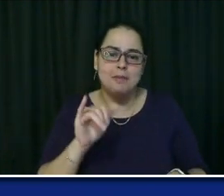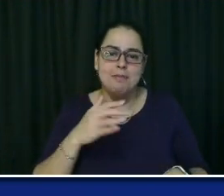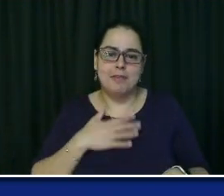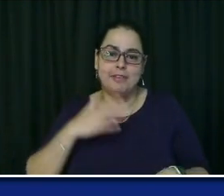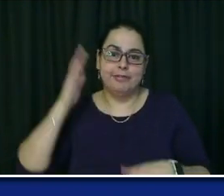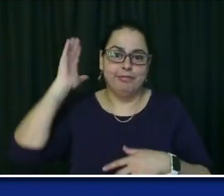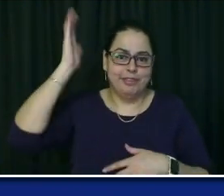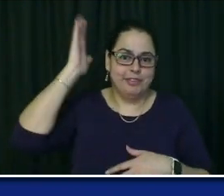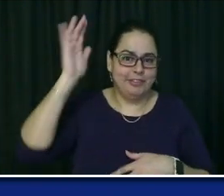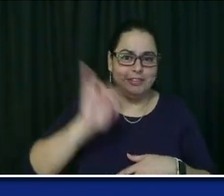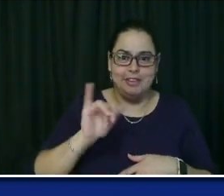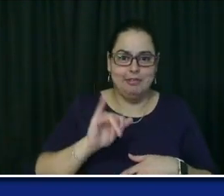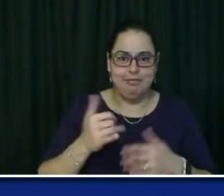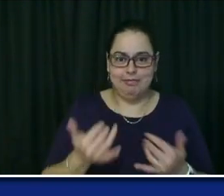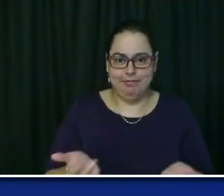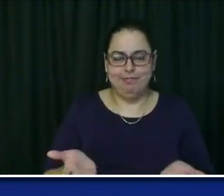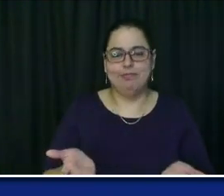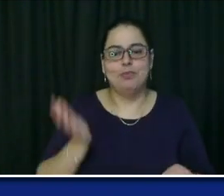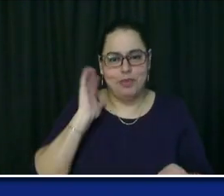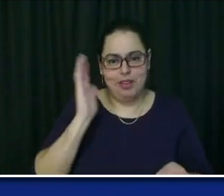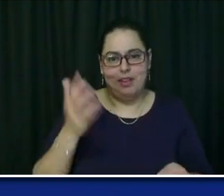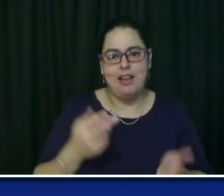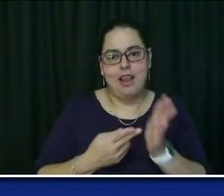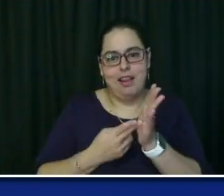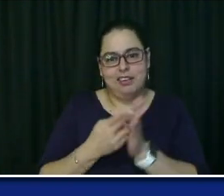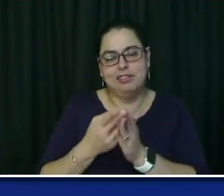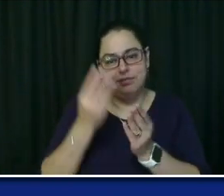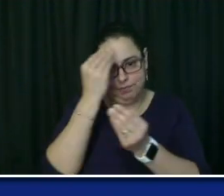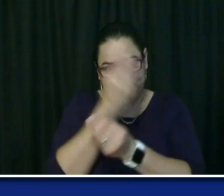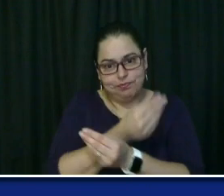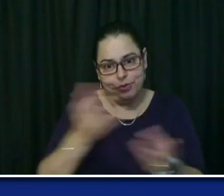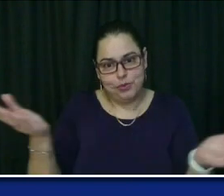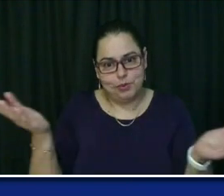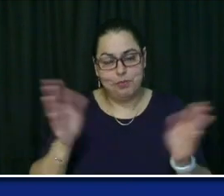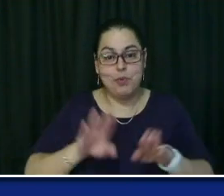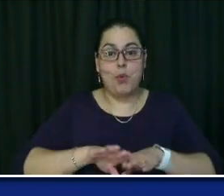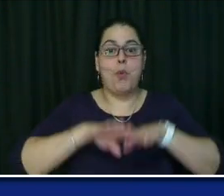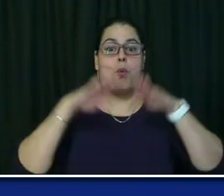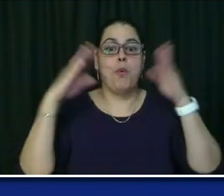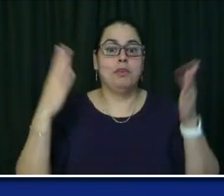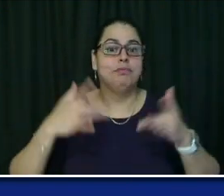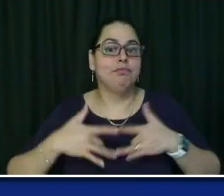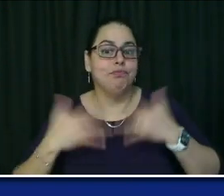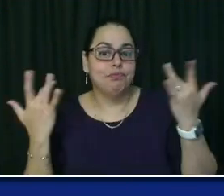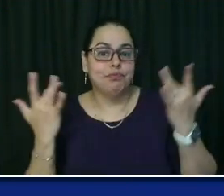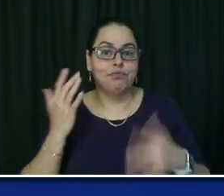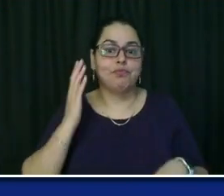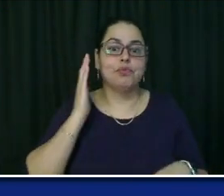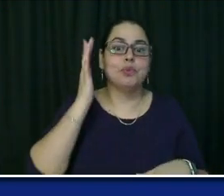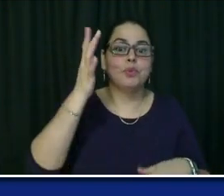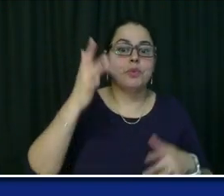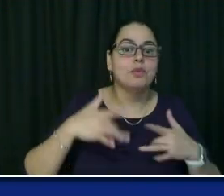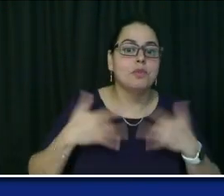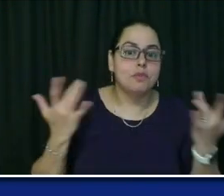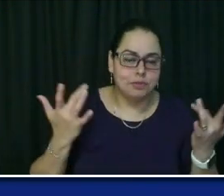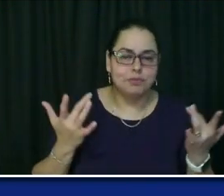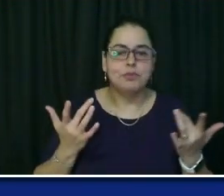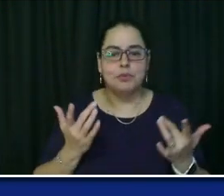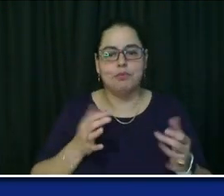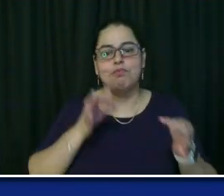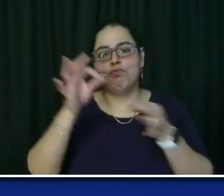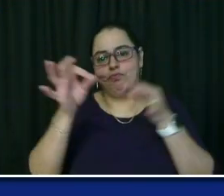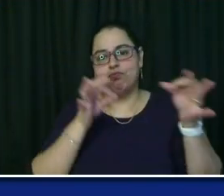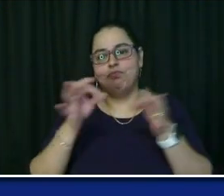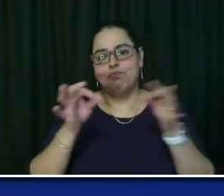about where we see ourselves as we are now a half a year deeper into the year 2020. That is, again, Thursday, October 8th at